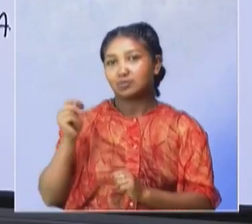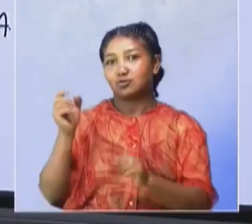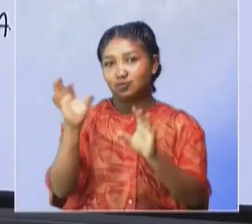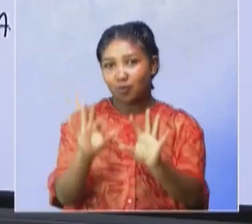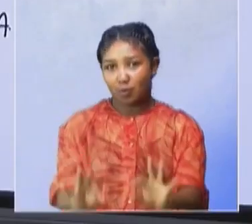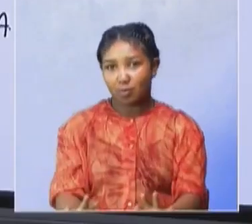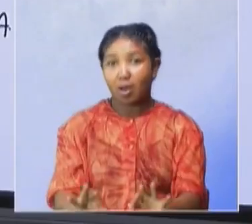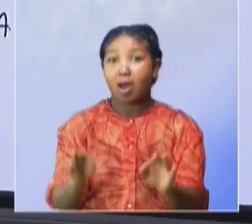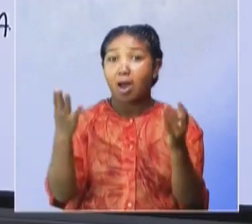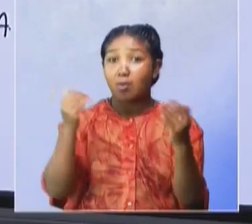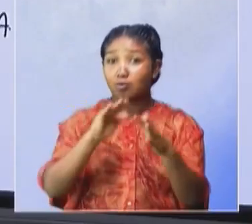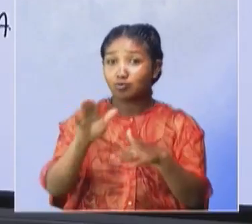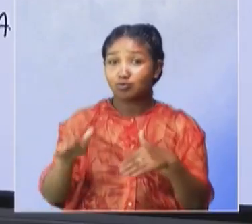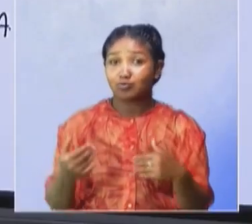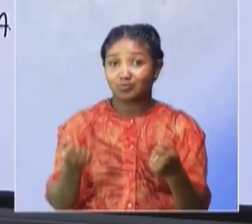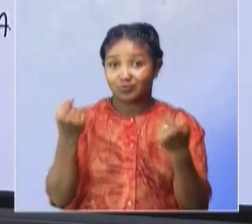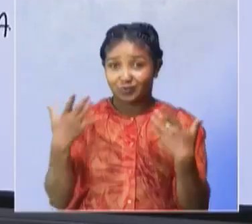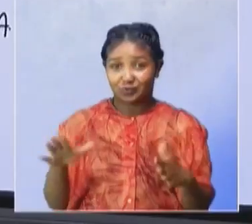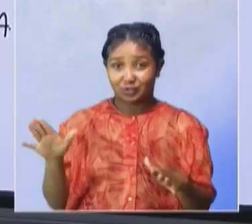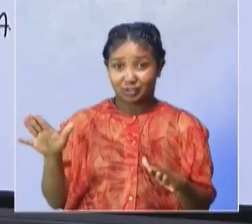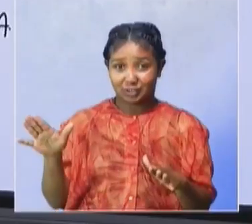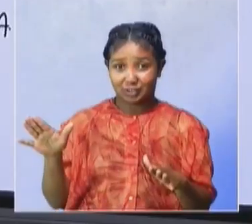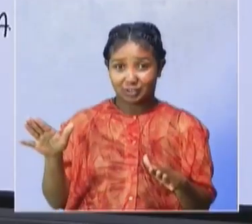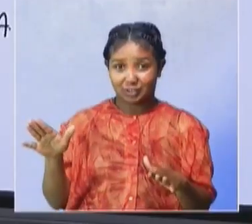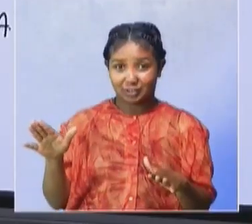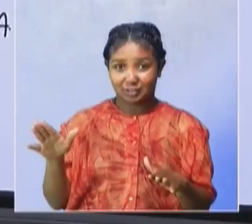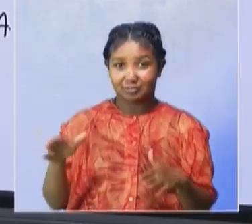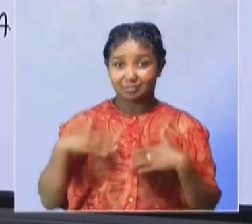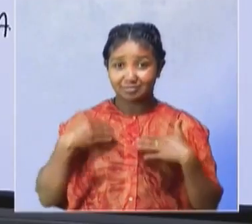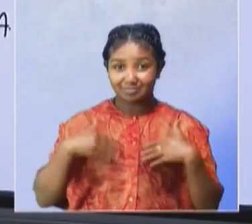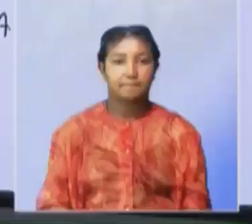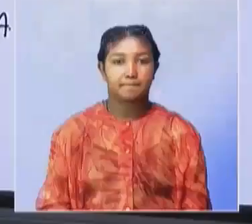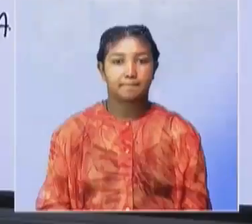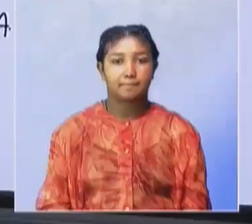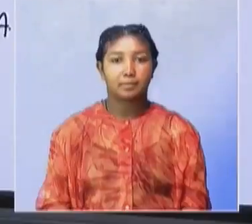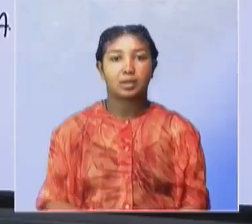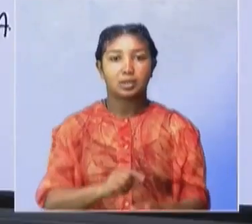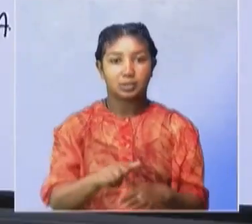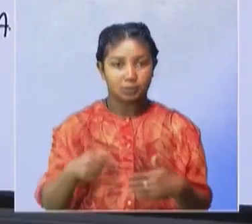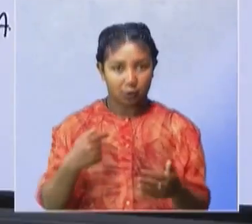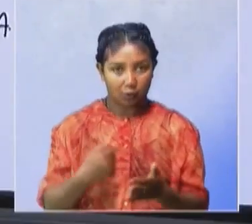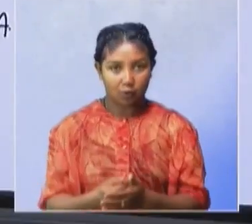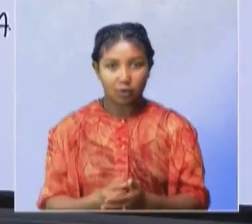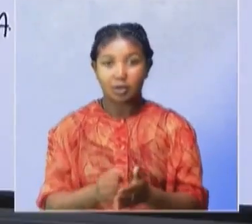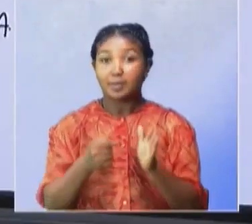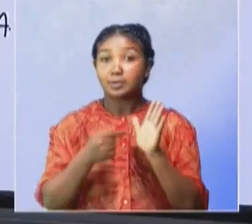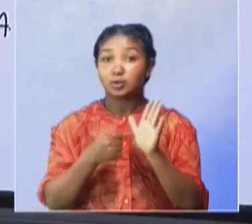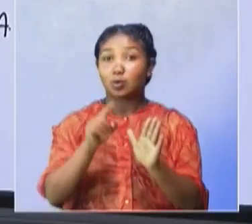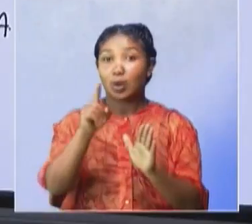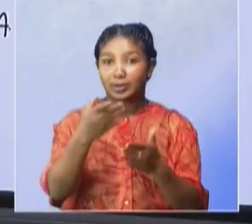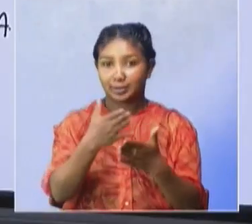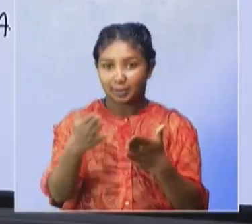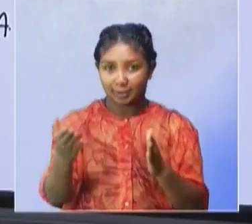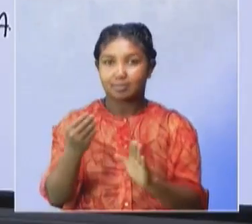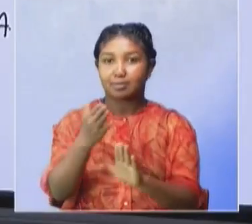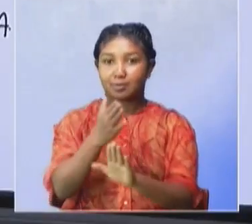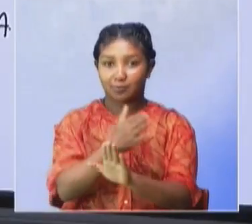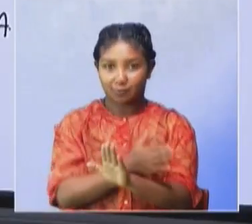forms. I hope you all are understand and enjoy your lesson. So, let me show you one thing